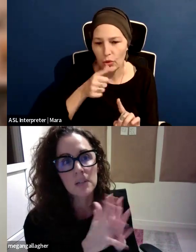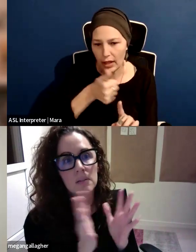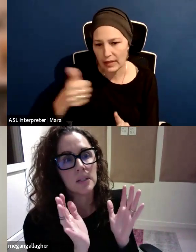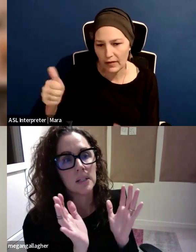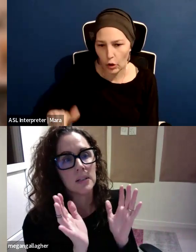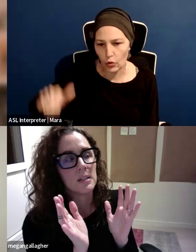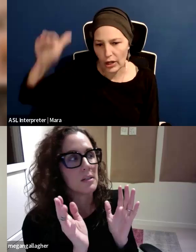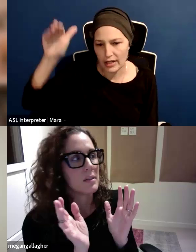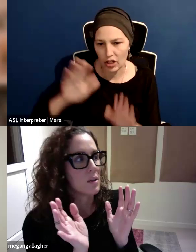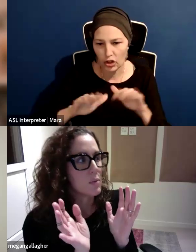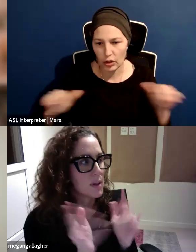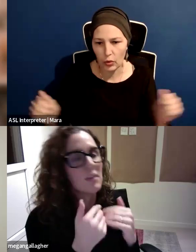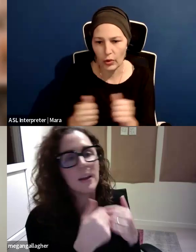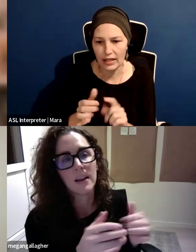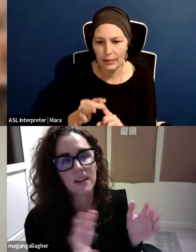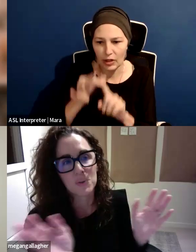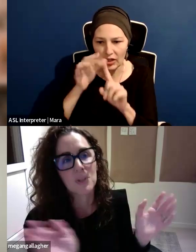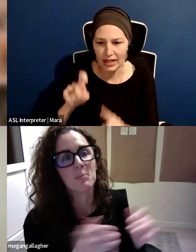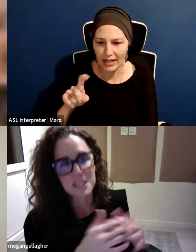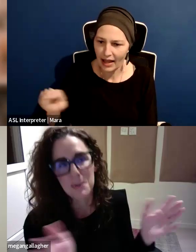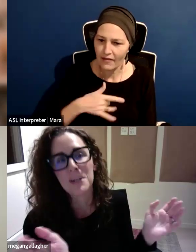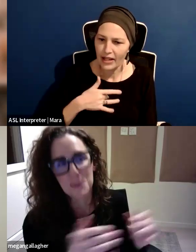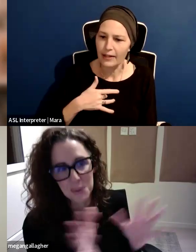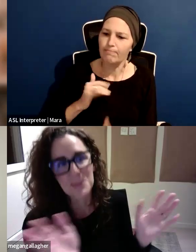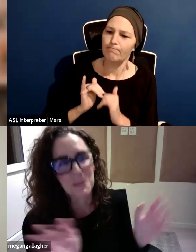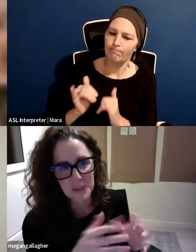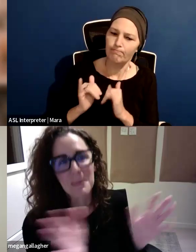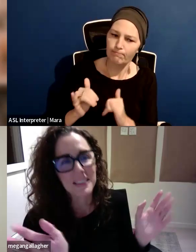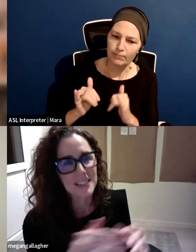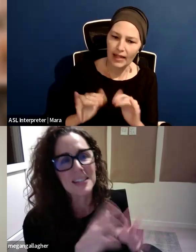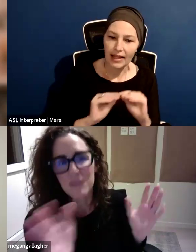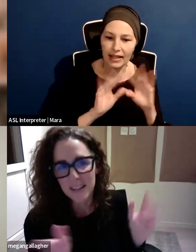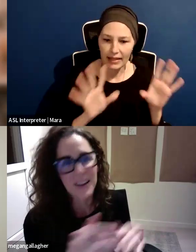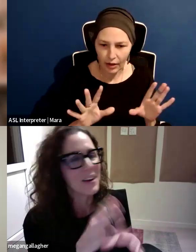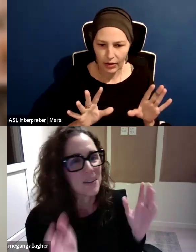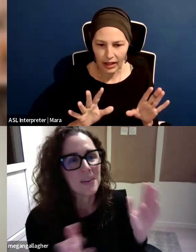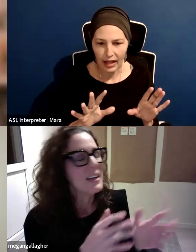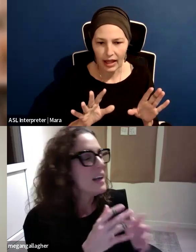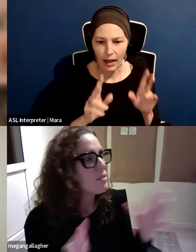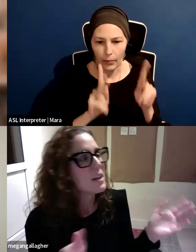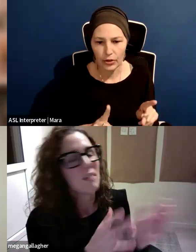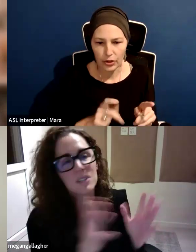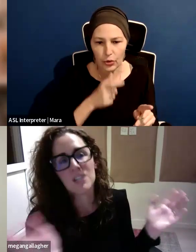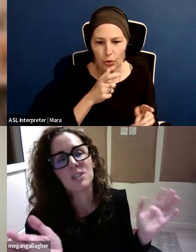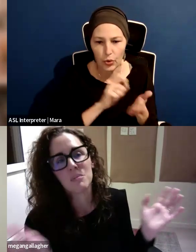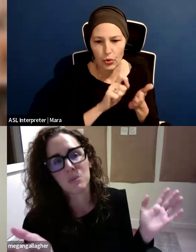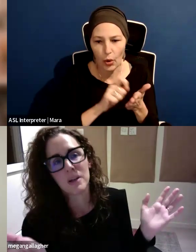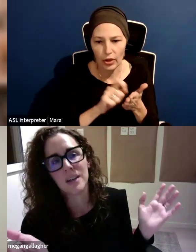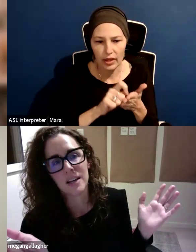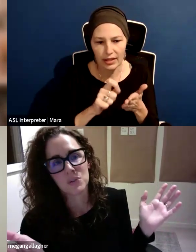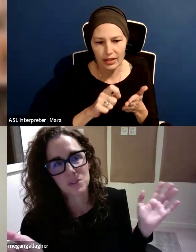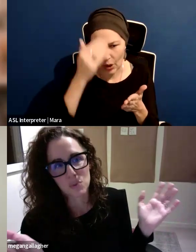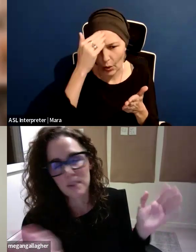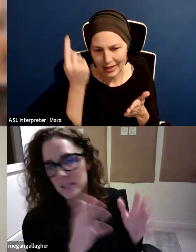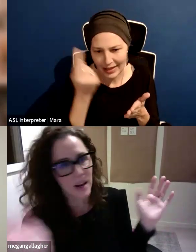feel seen, that this, you know, clearly is written by somebody who knows something about it, because every conversation that Michael